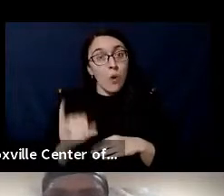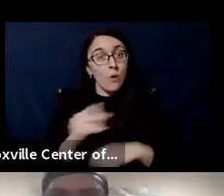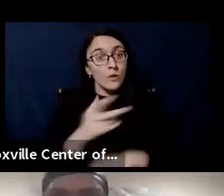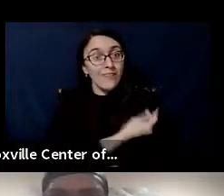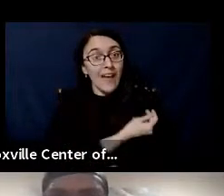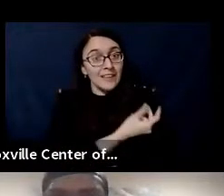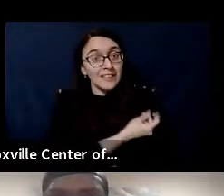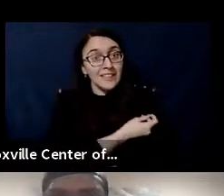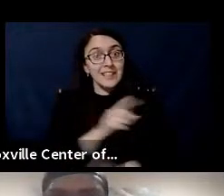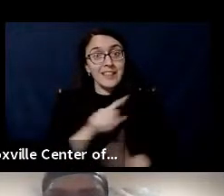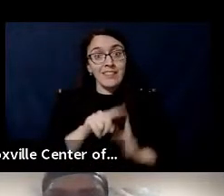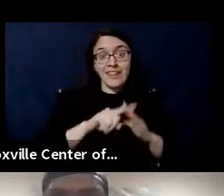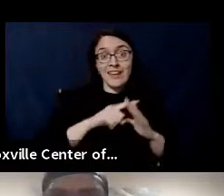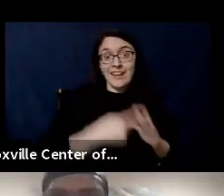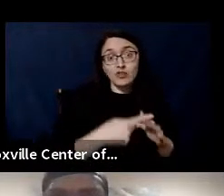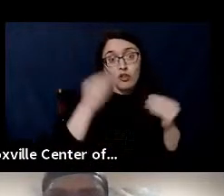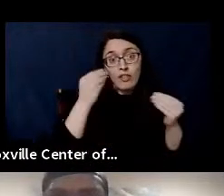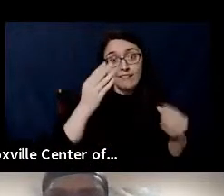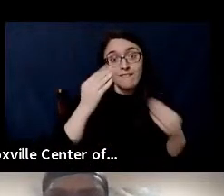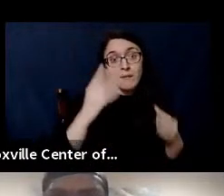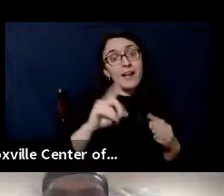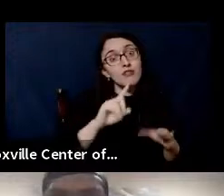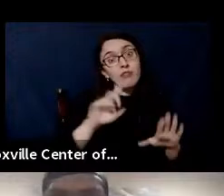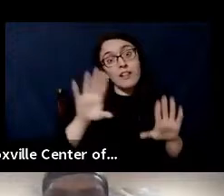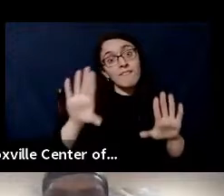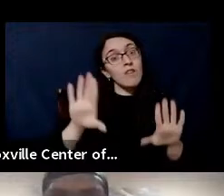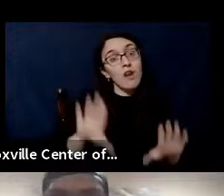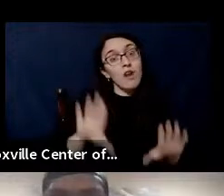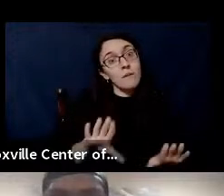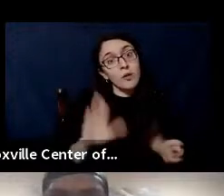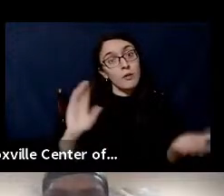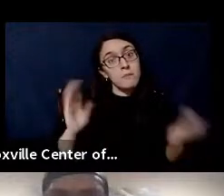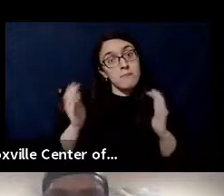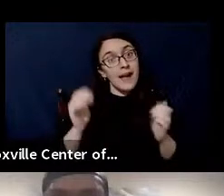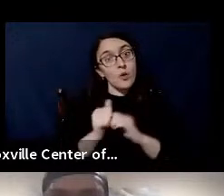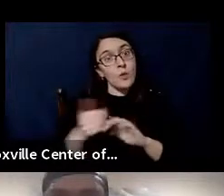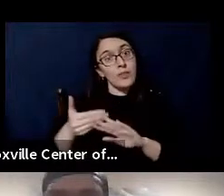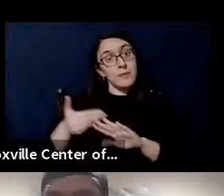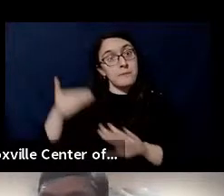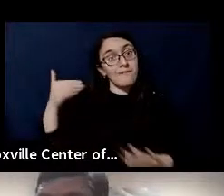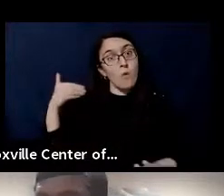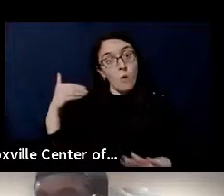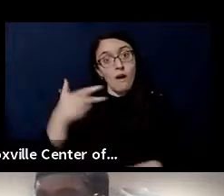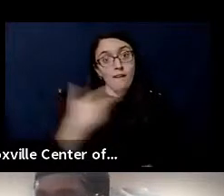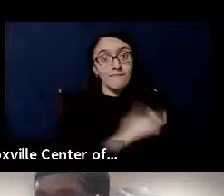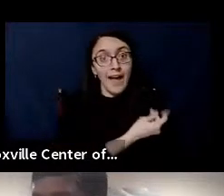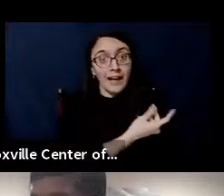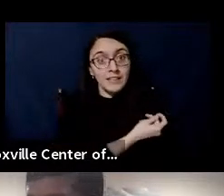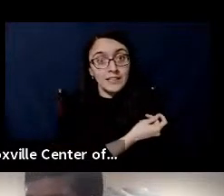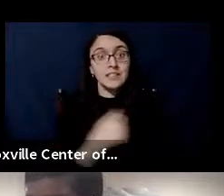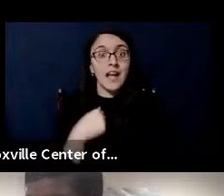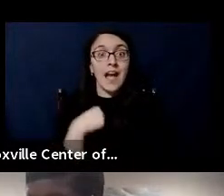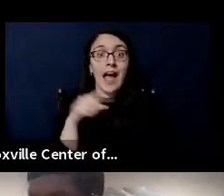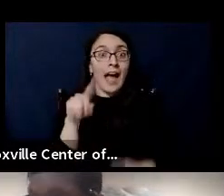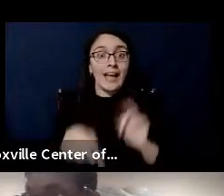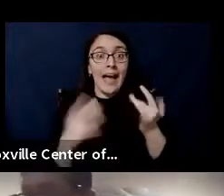initial information on it, is phenomenal compared to prior vaccines. I cannot wait to get